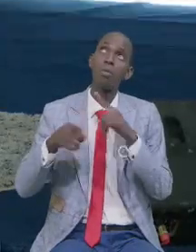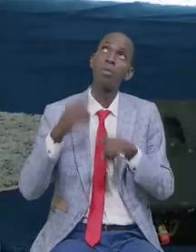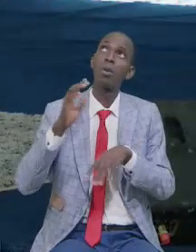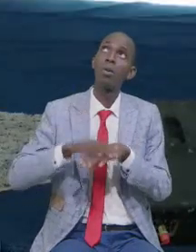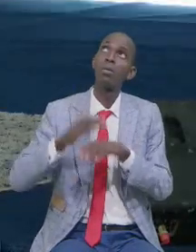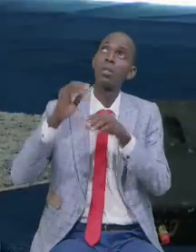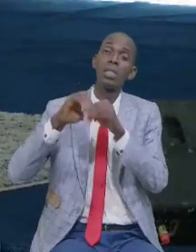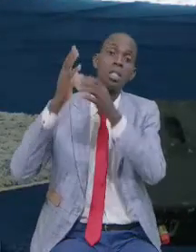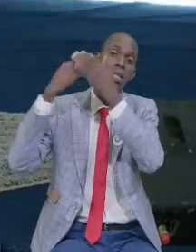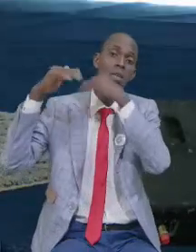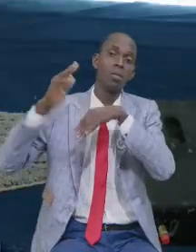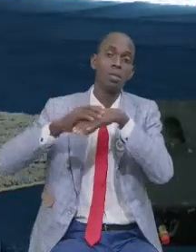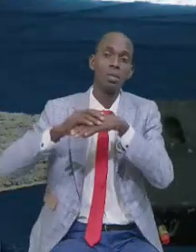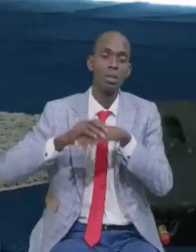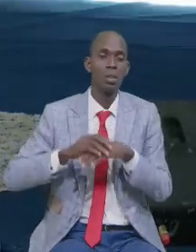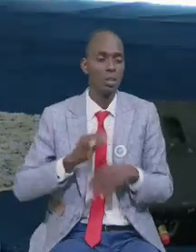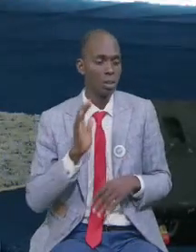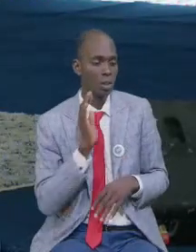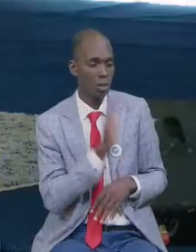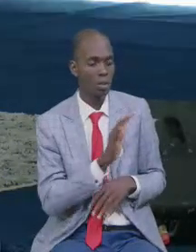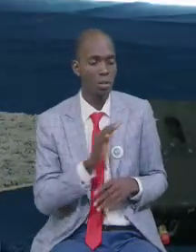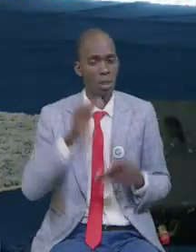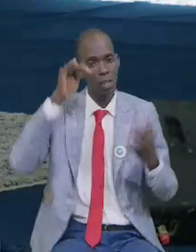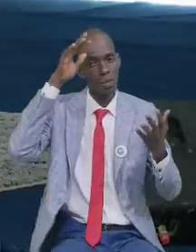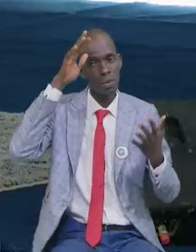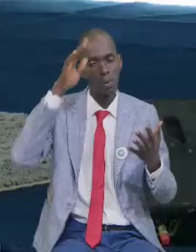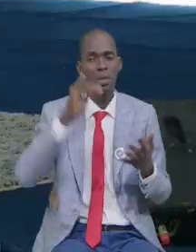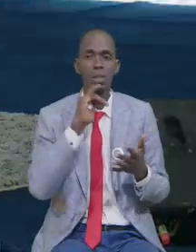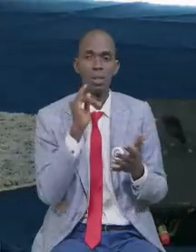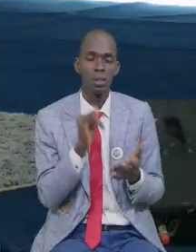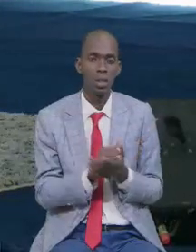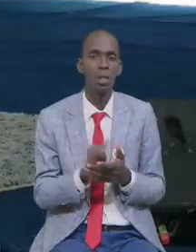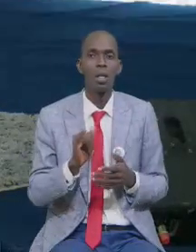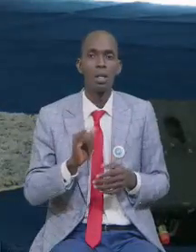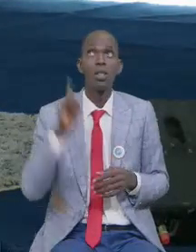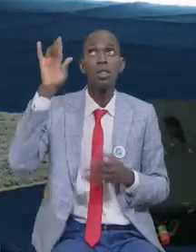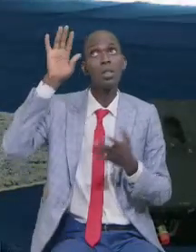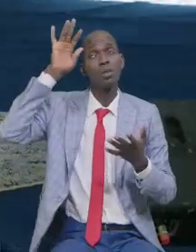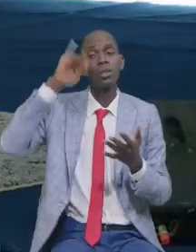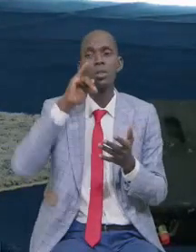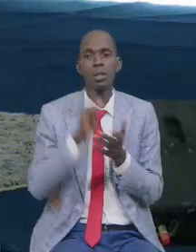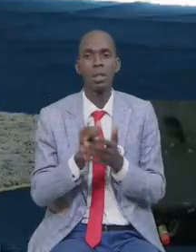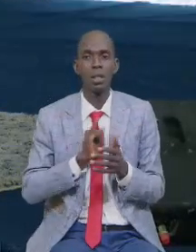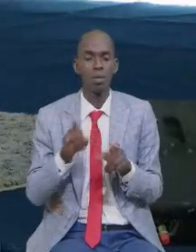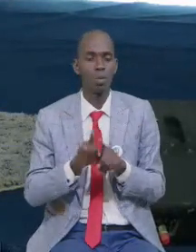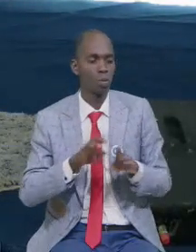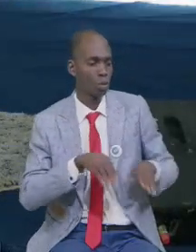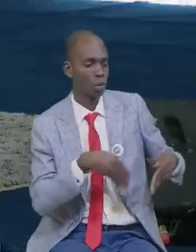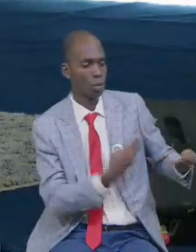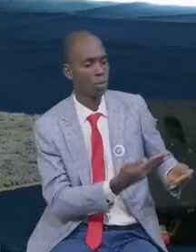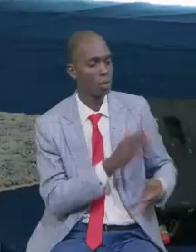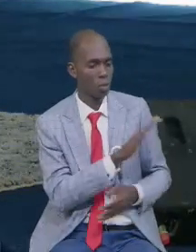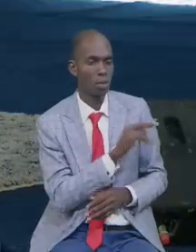His expectation, high expectation, is that I will also supply a need, his need, as